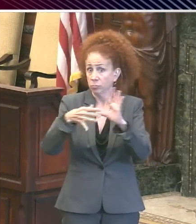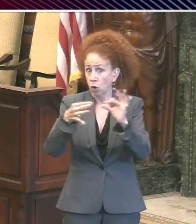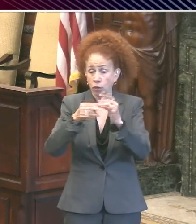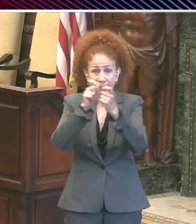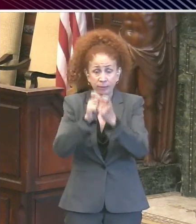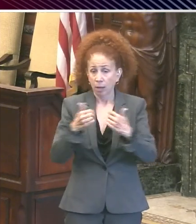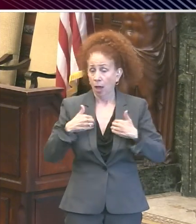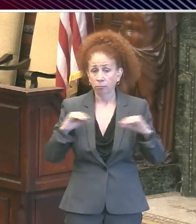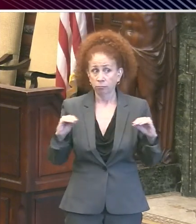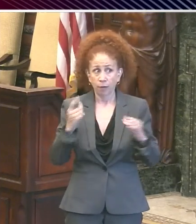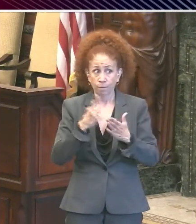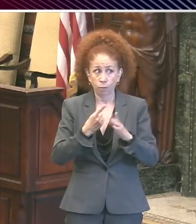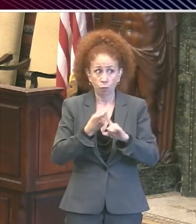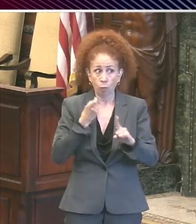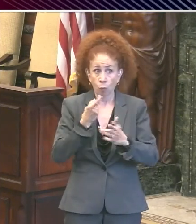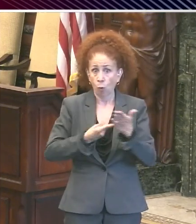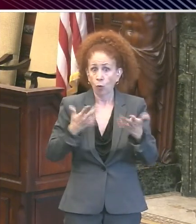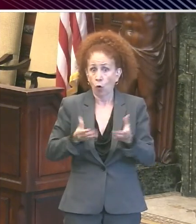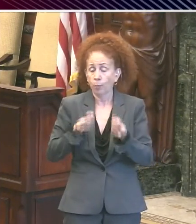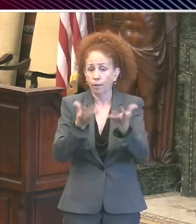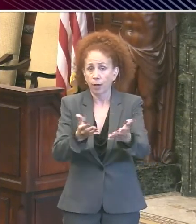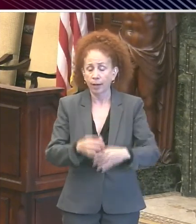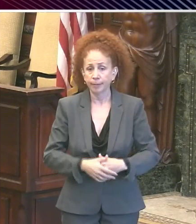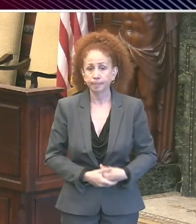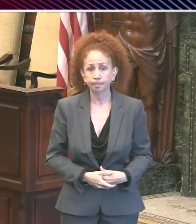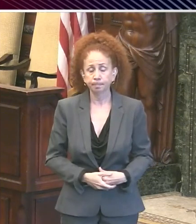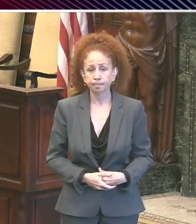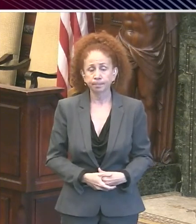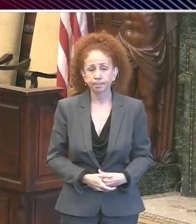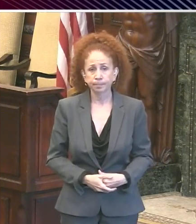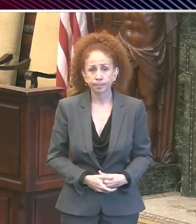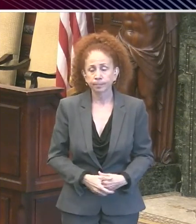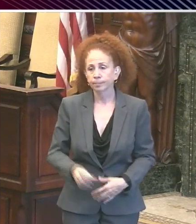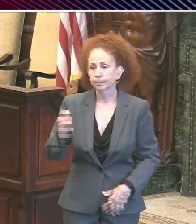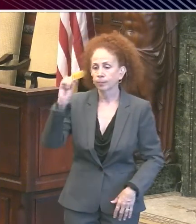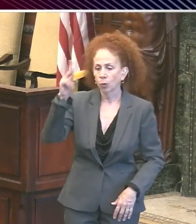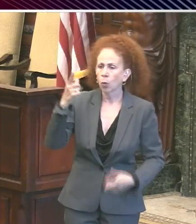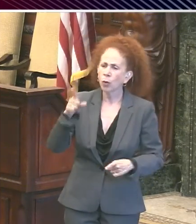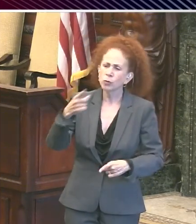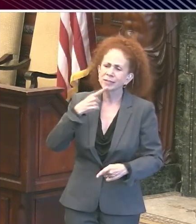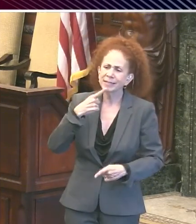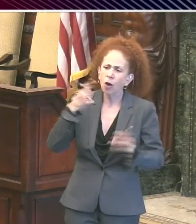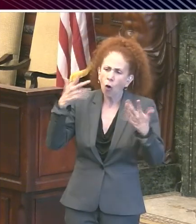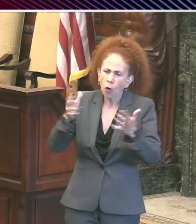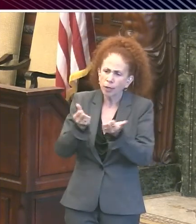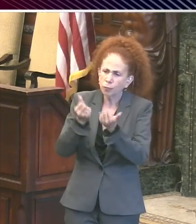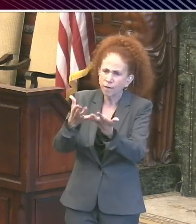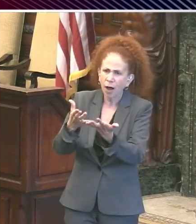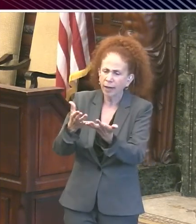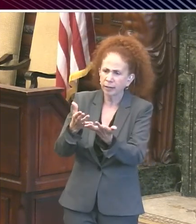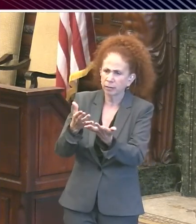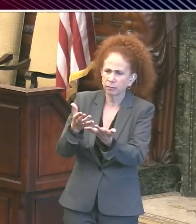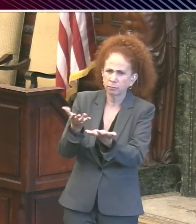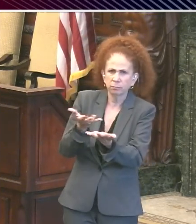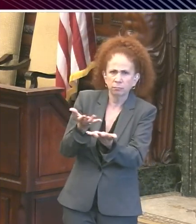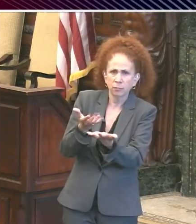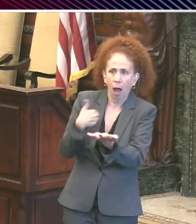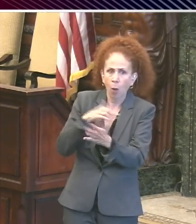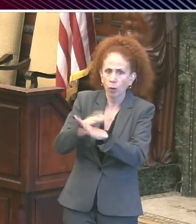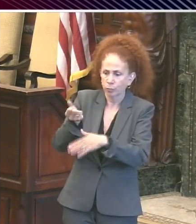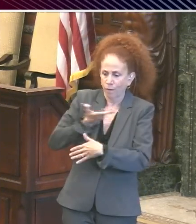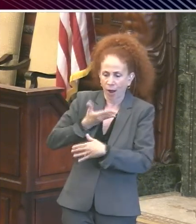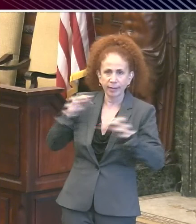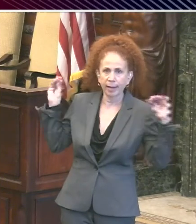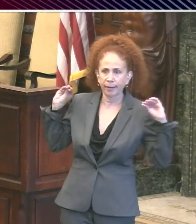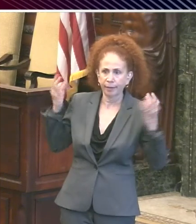from what we've already provided. When you say already provided, I I wasn't provided